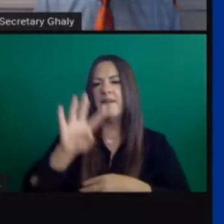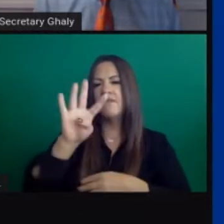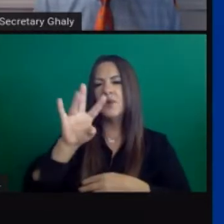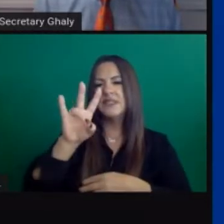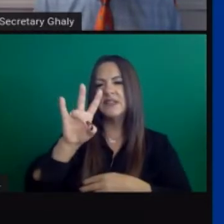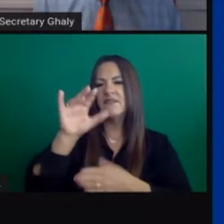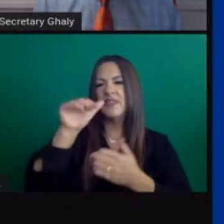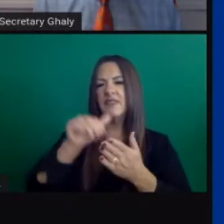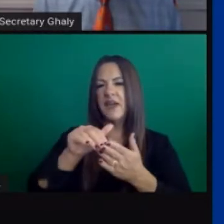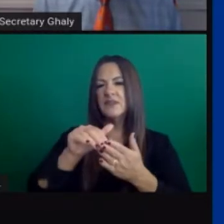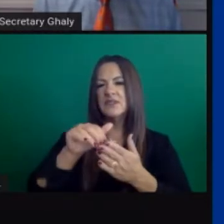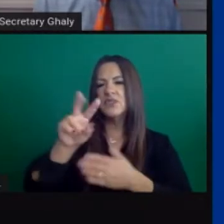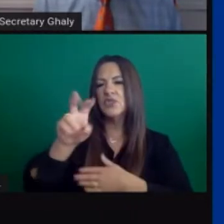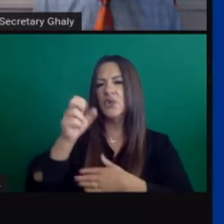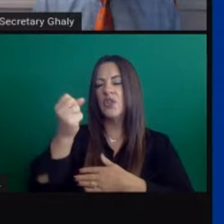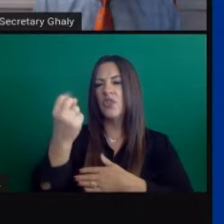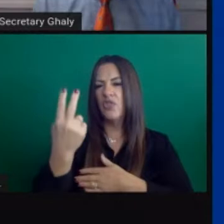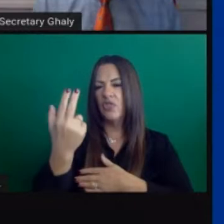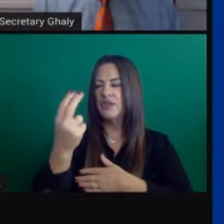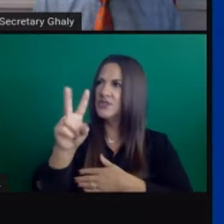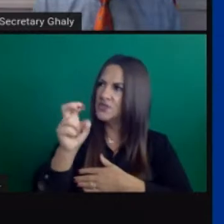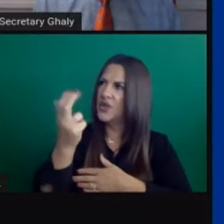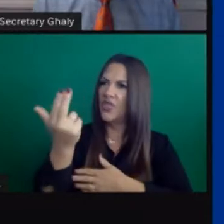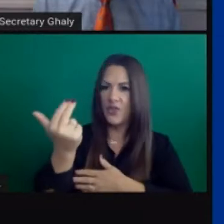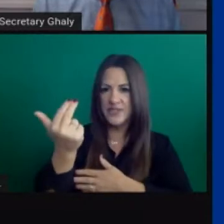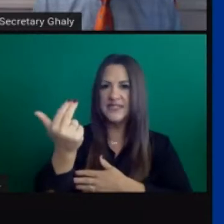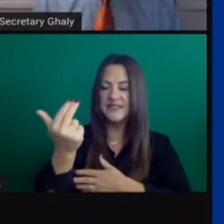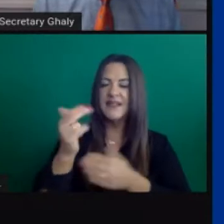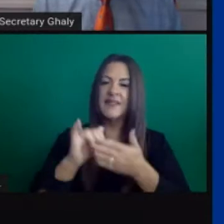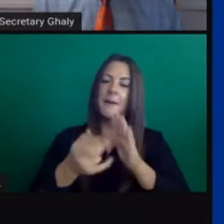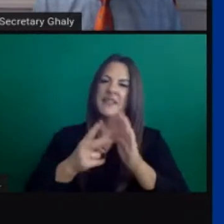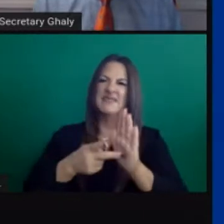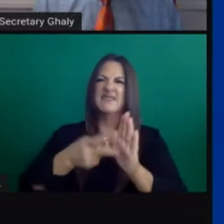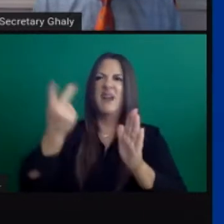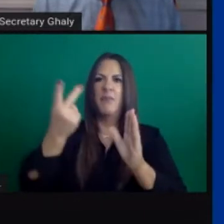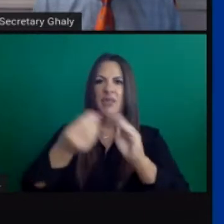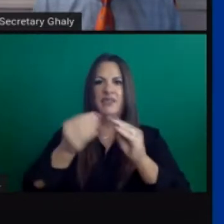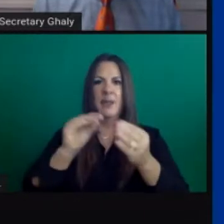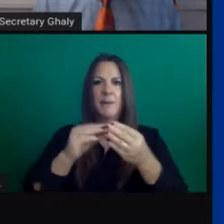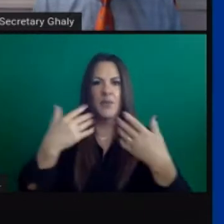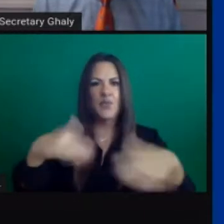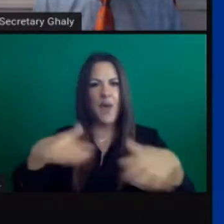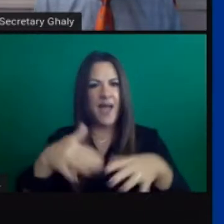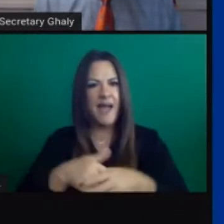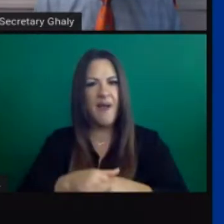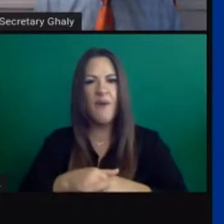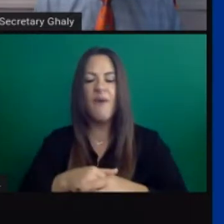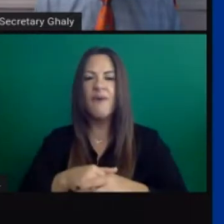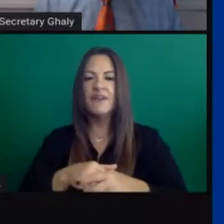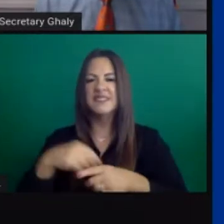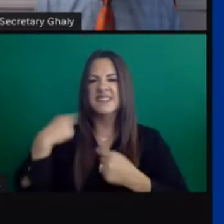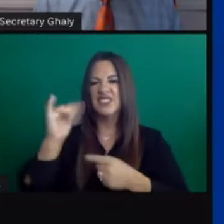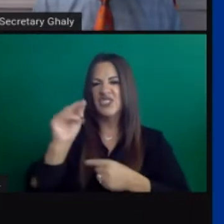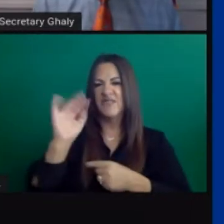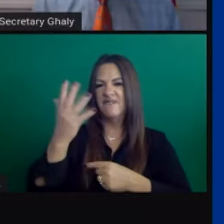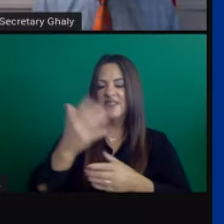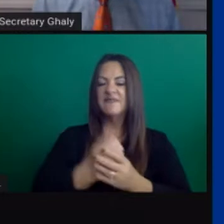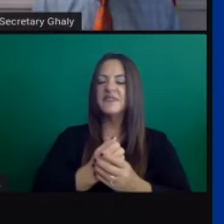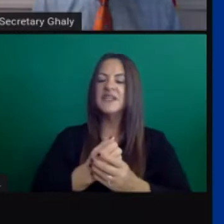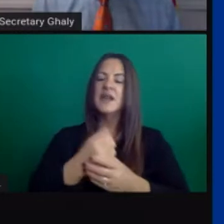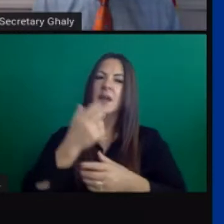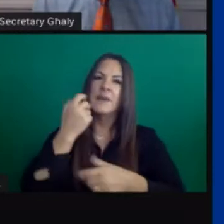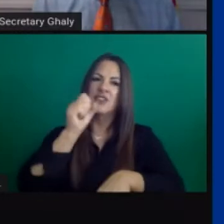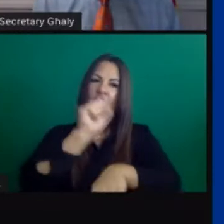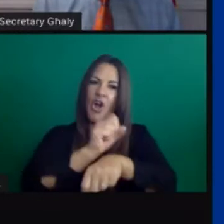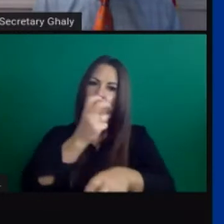47,213 doses. So then more than doubled in this period of time, really a testimony to the hard work of our counties, our